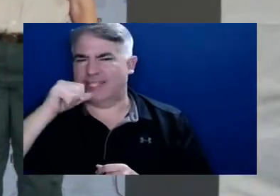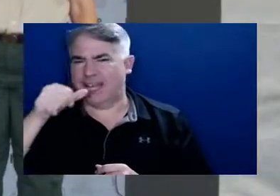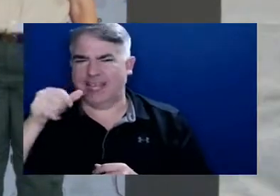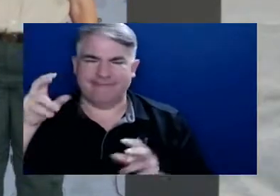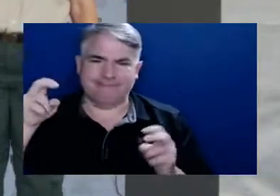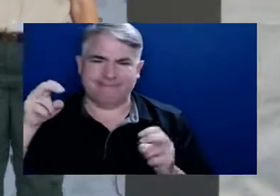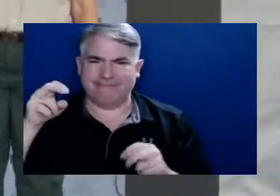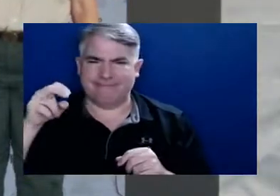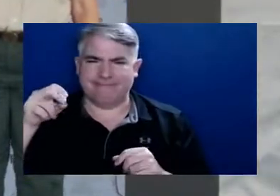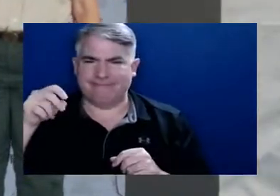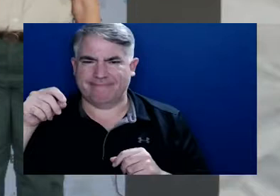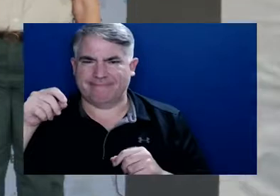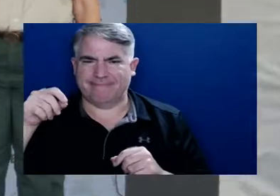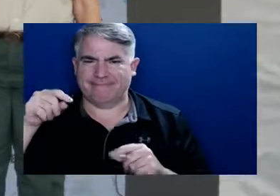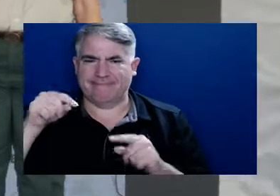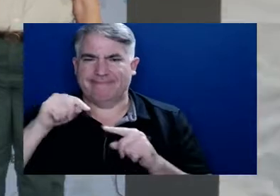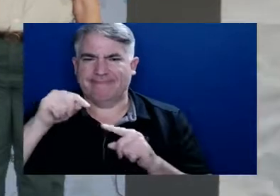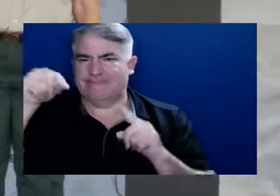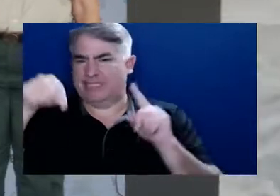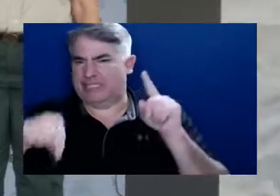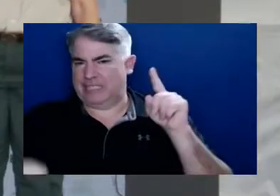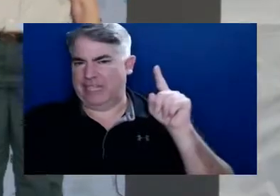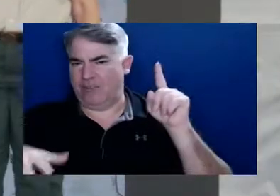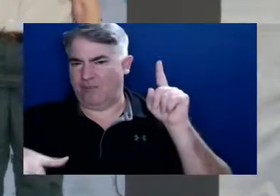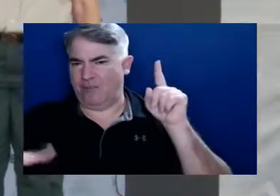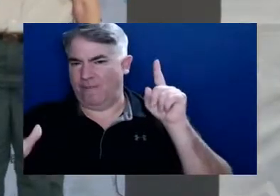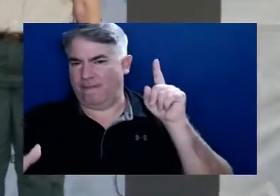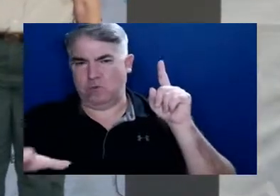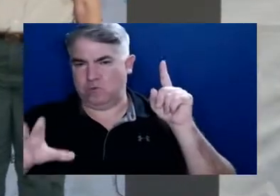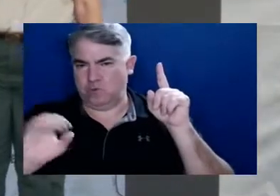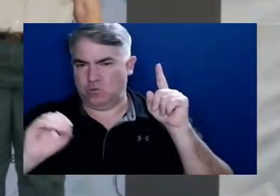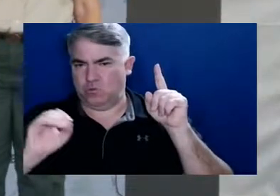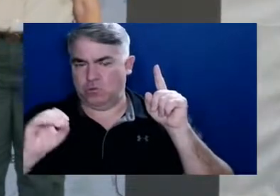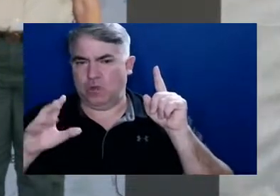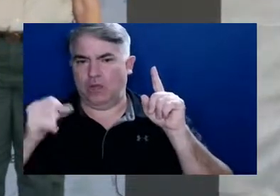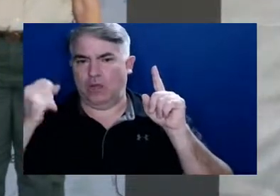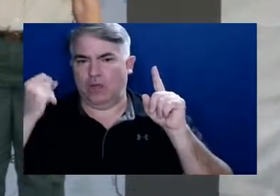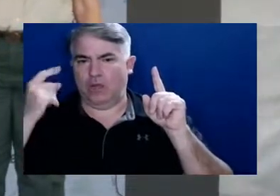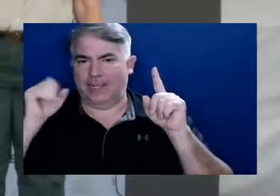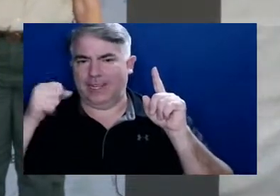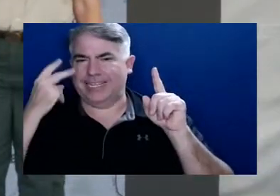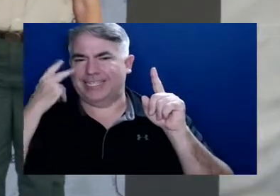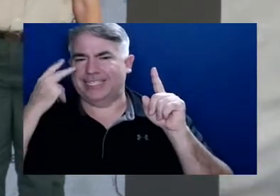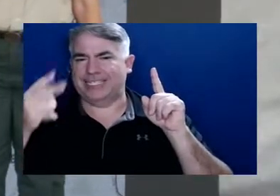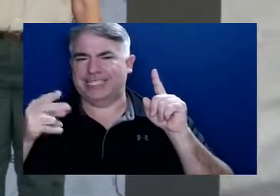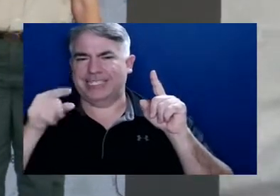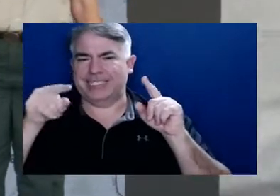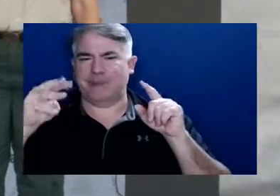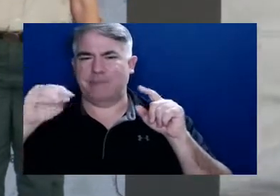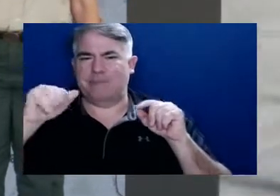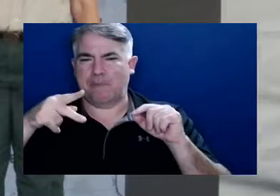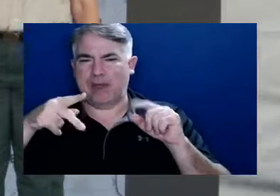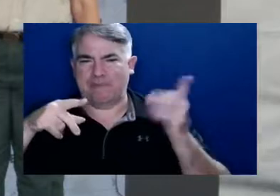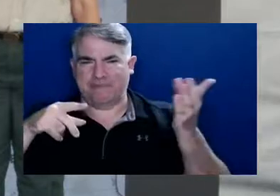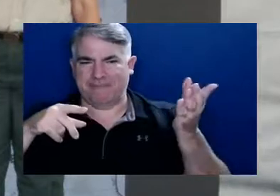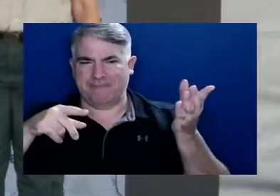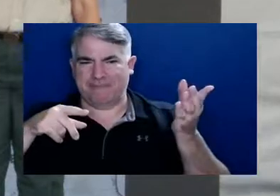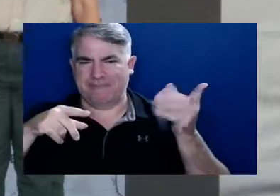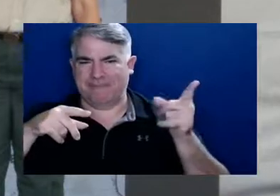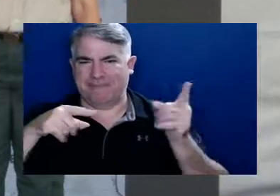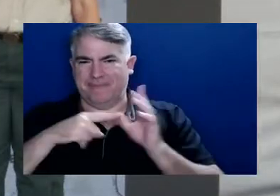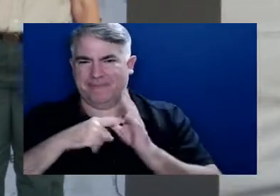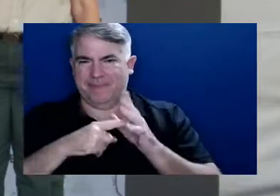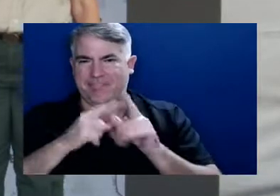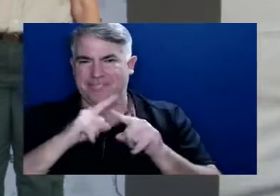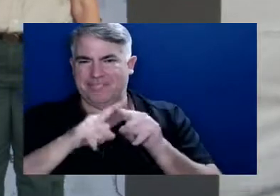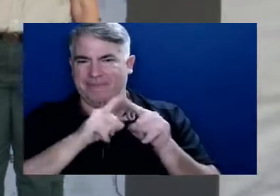into the Hat Creek drainage itself. And so you can see up on the map here the difference there and just a